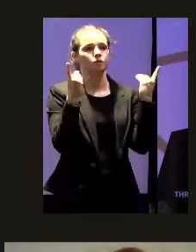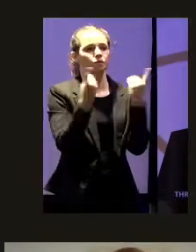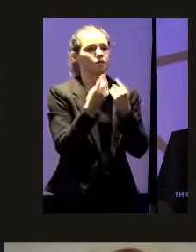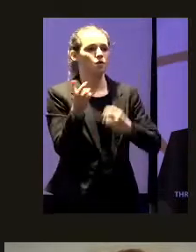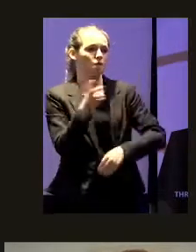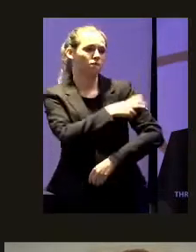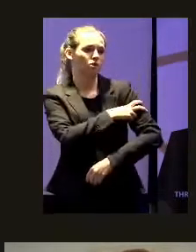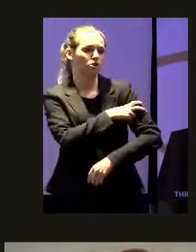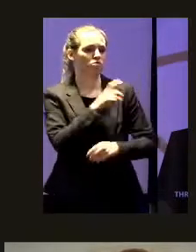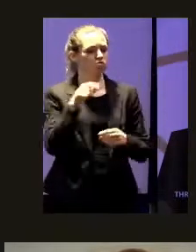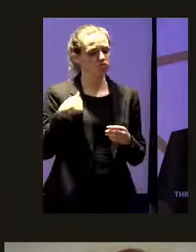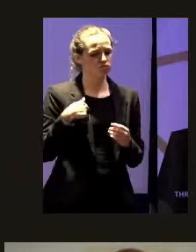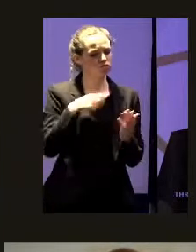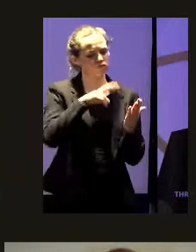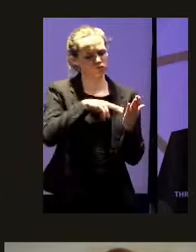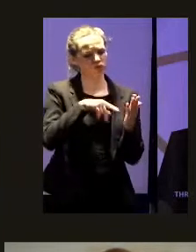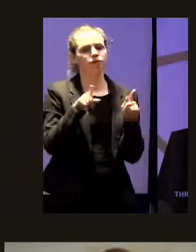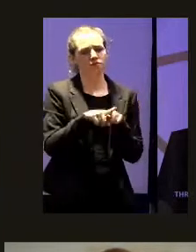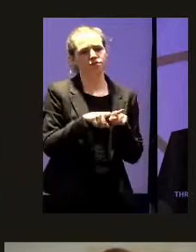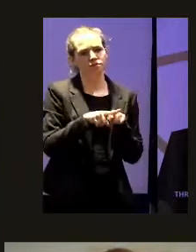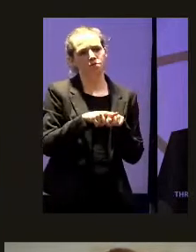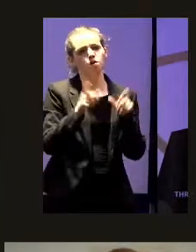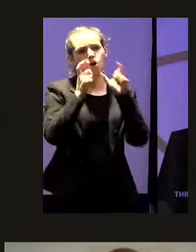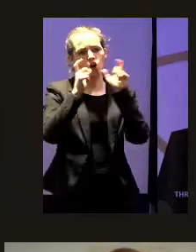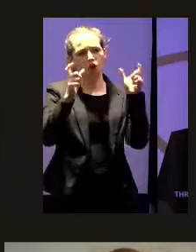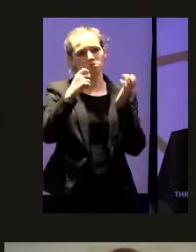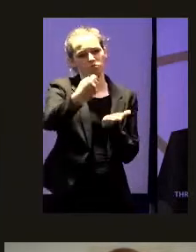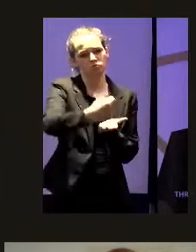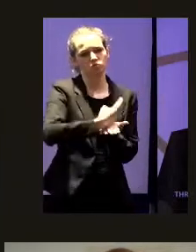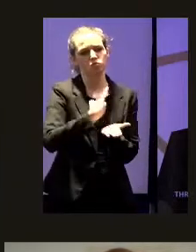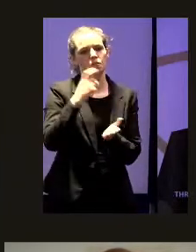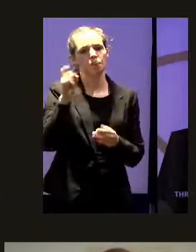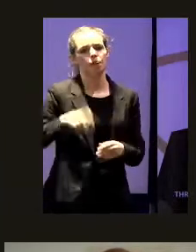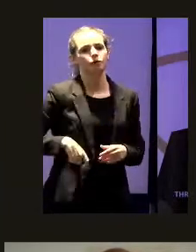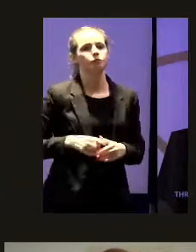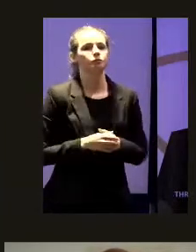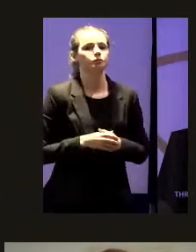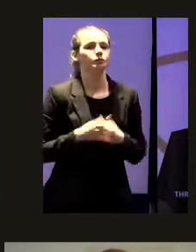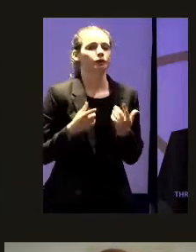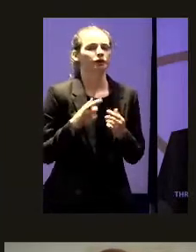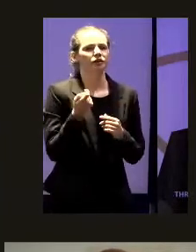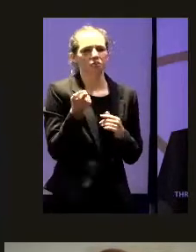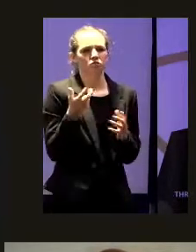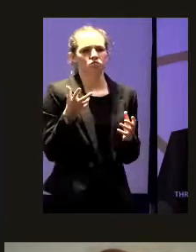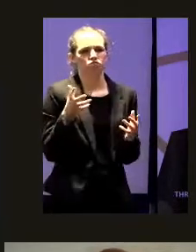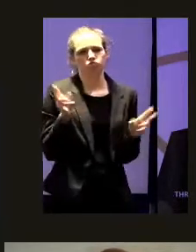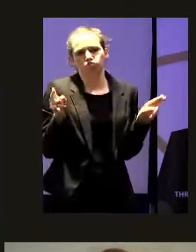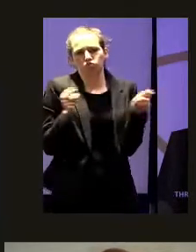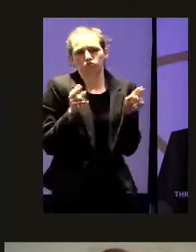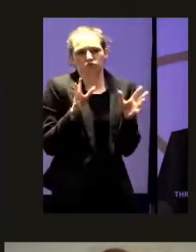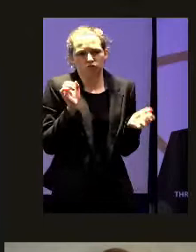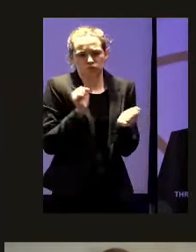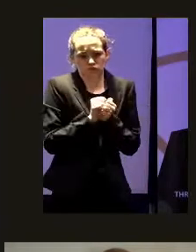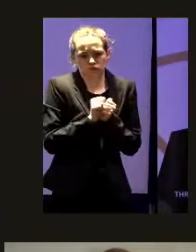their comments. That was a brief presentation from the Legislative Review and Policy